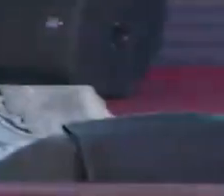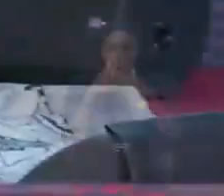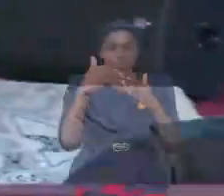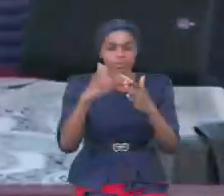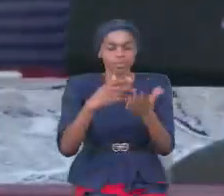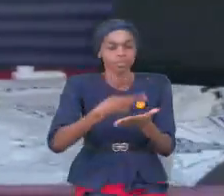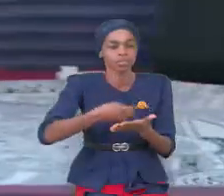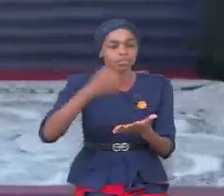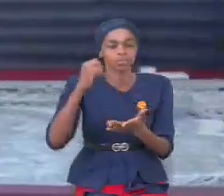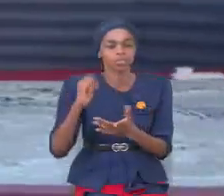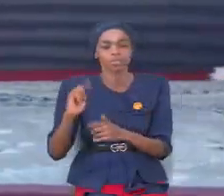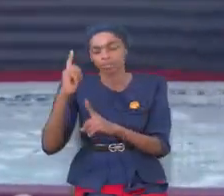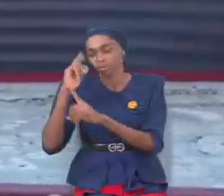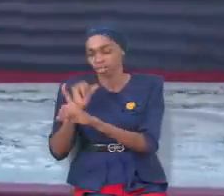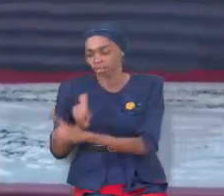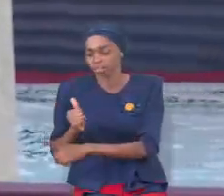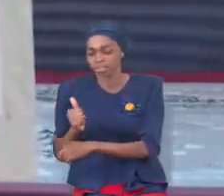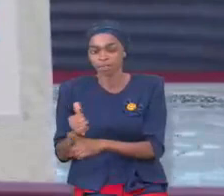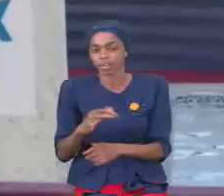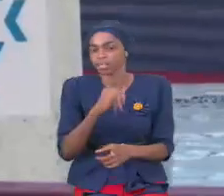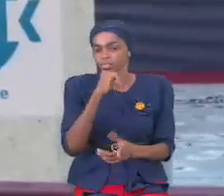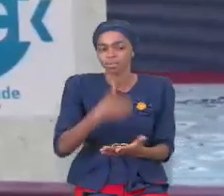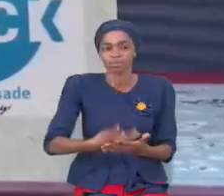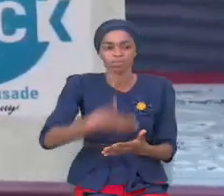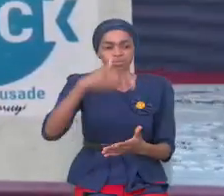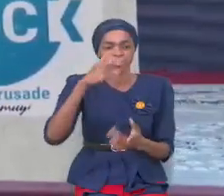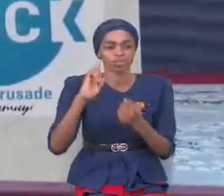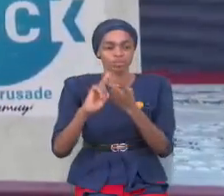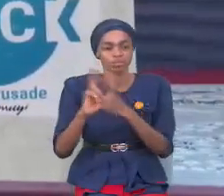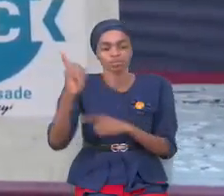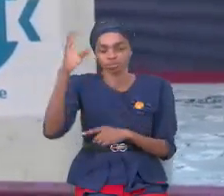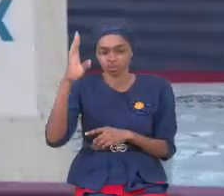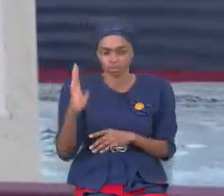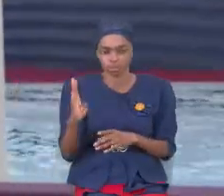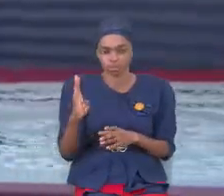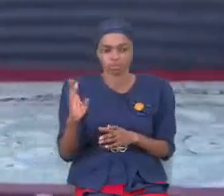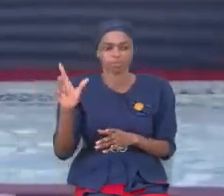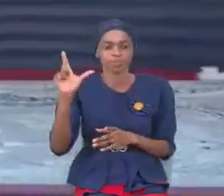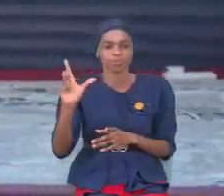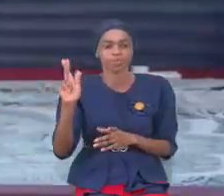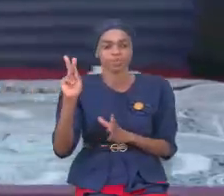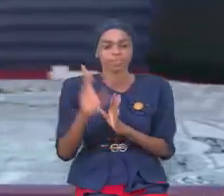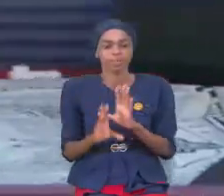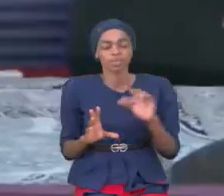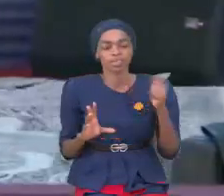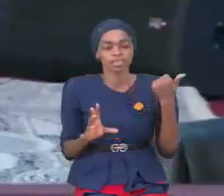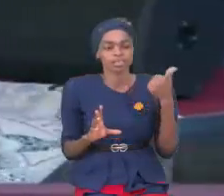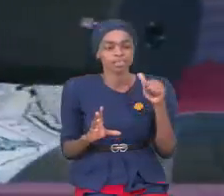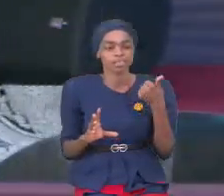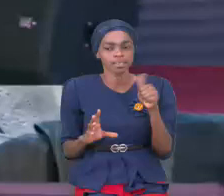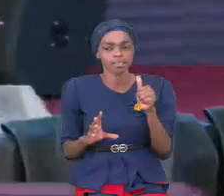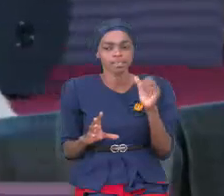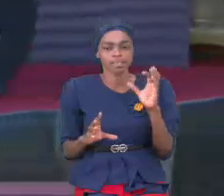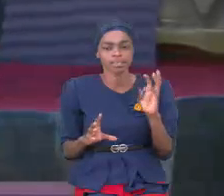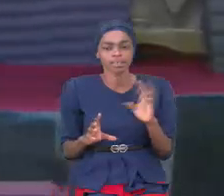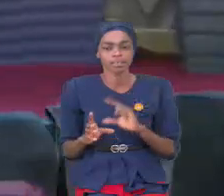In Luke chapter 16, I'm reading from verse 22. There's no second chance. Once a person cross